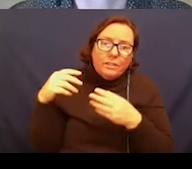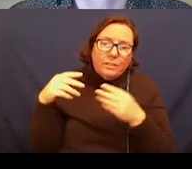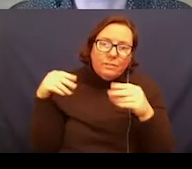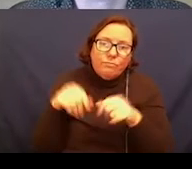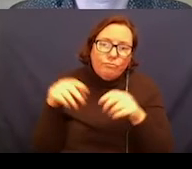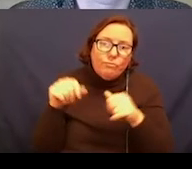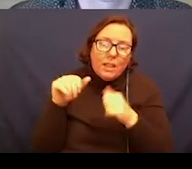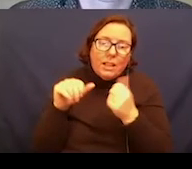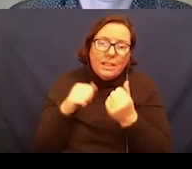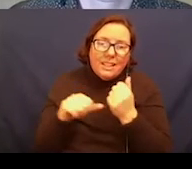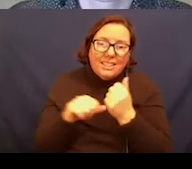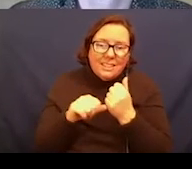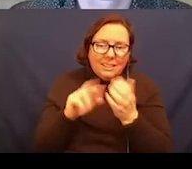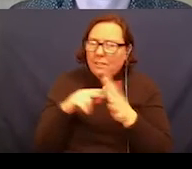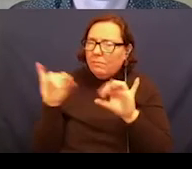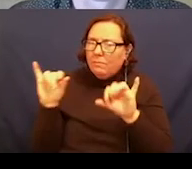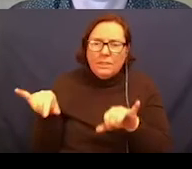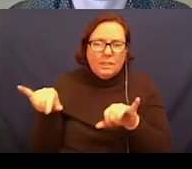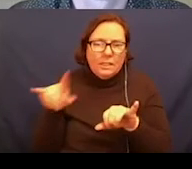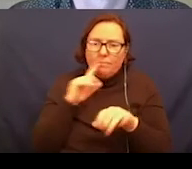that will not change under CCE.